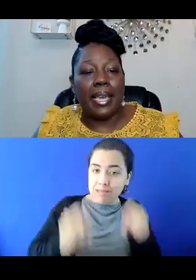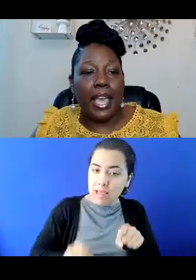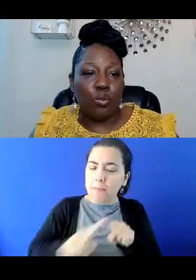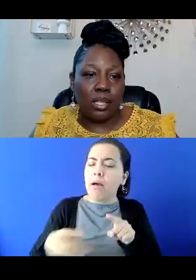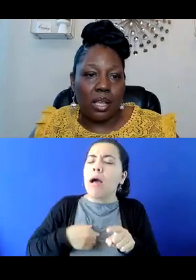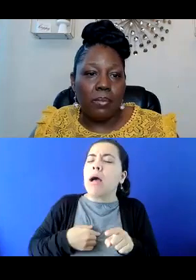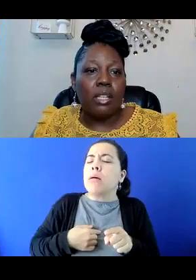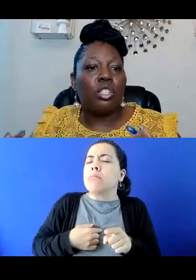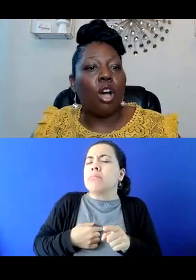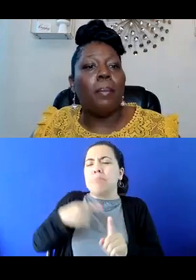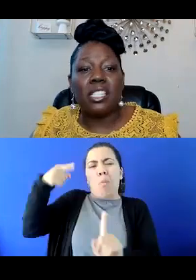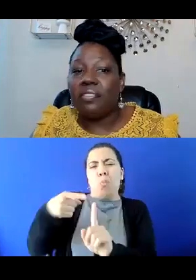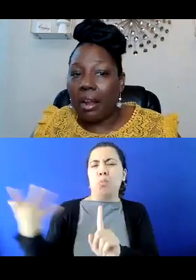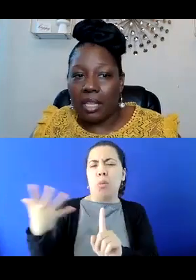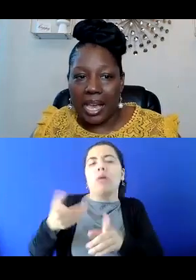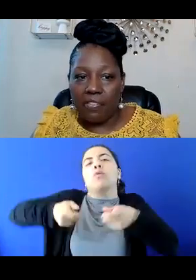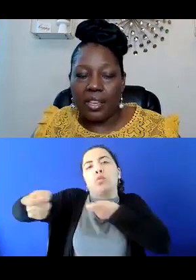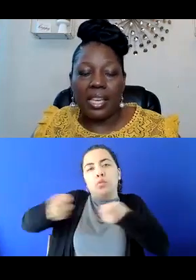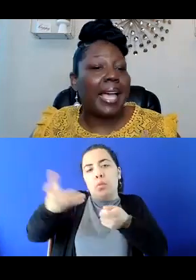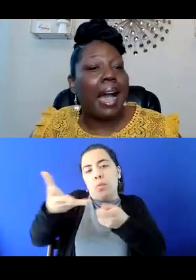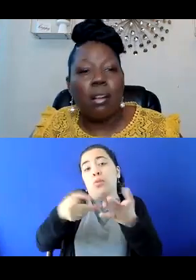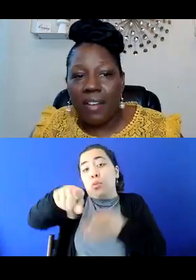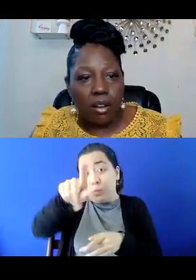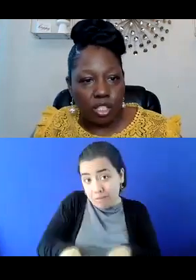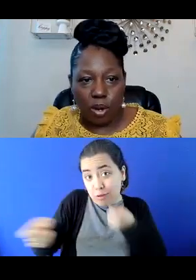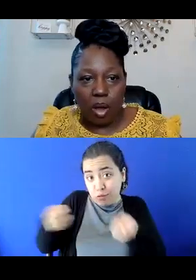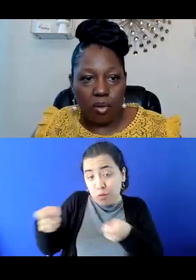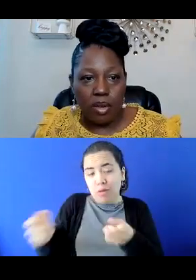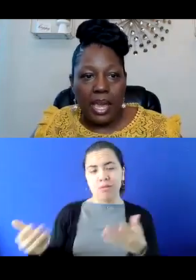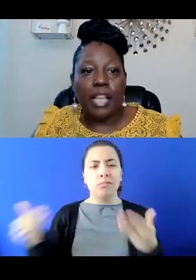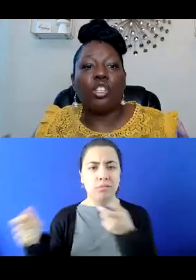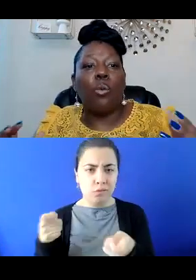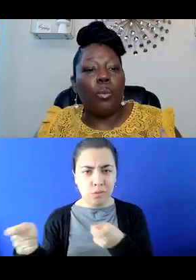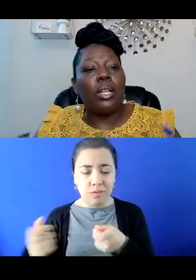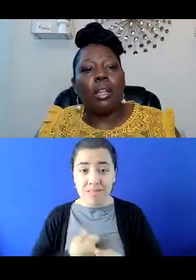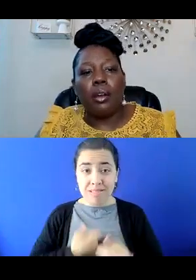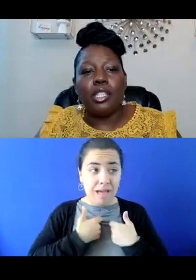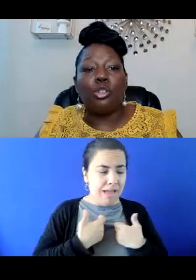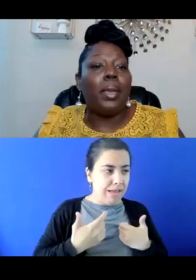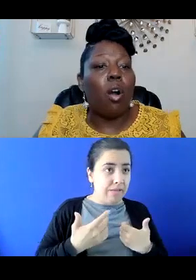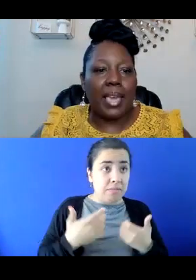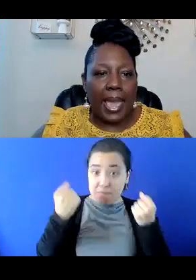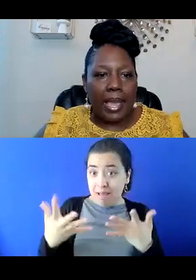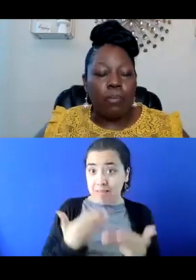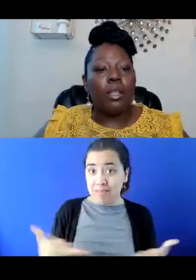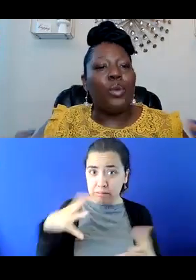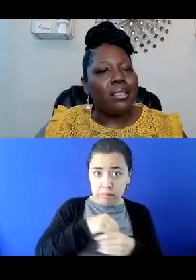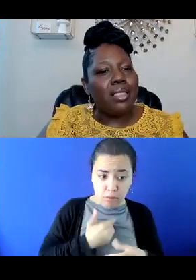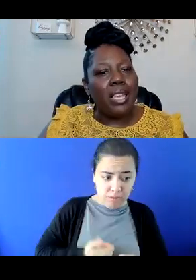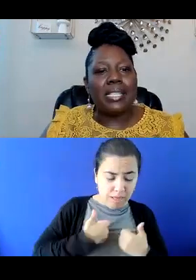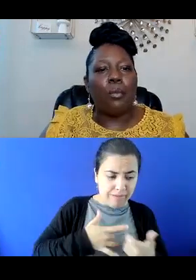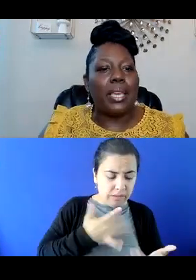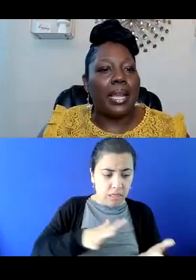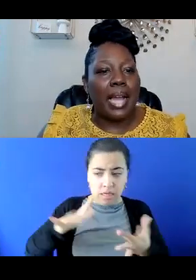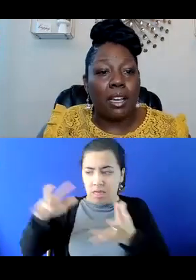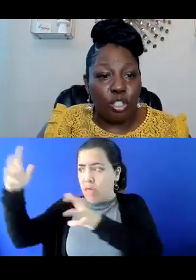to engage with it. So much of our life is out of our control. And so when we learn to be okay with the